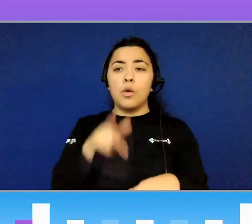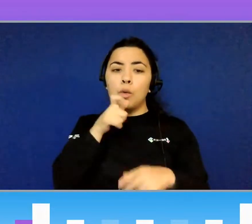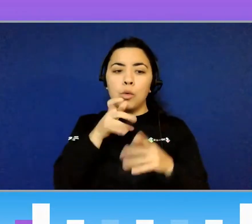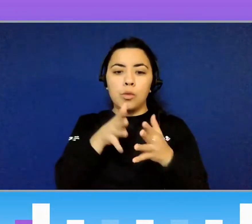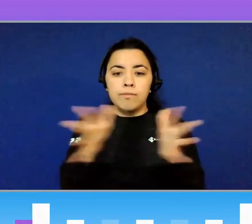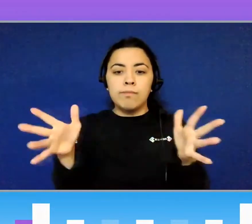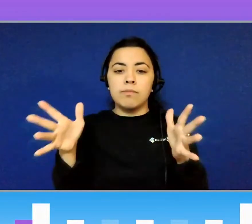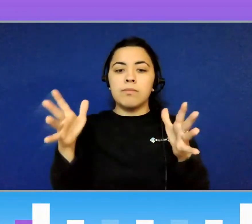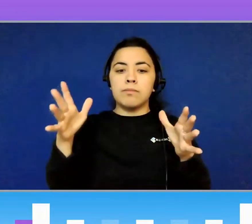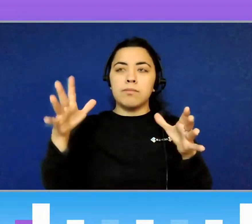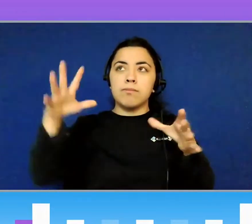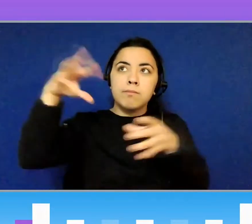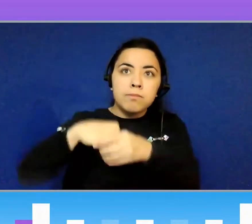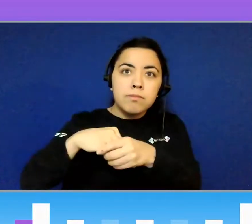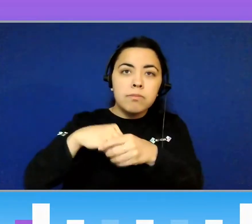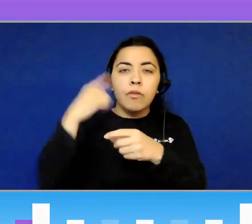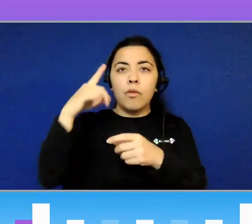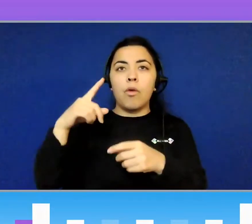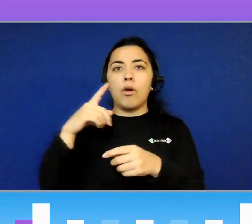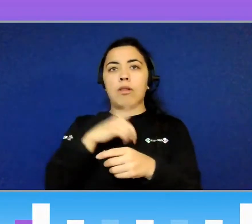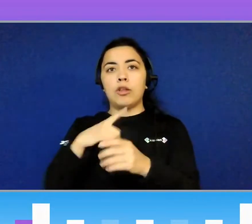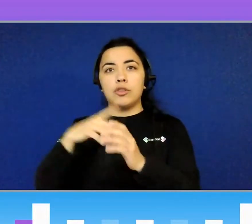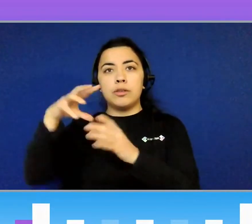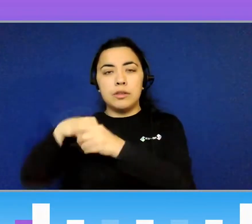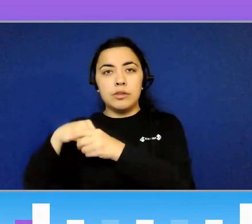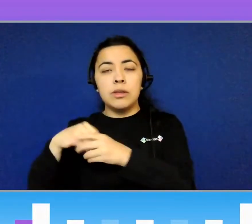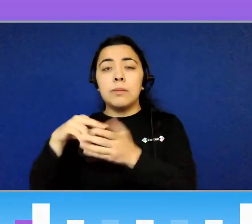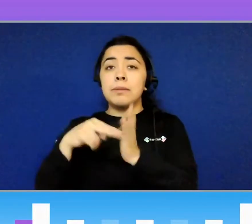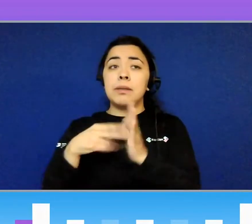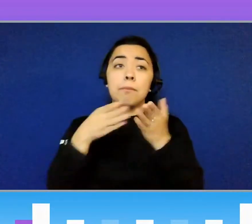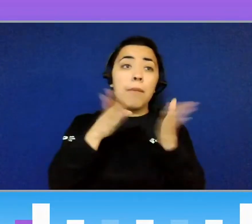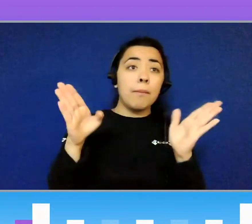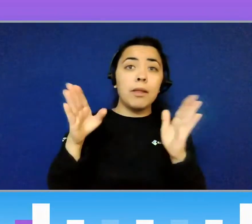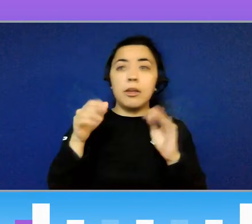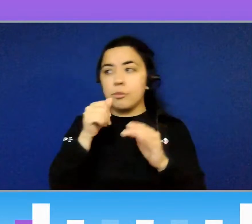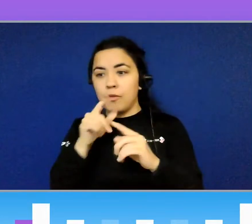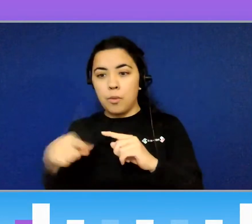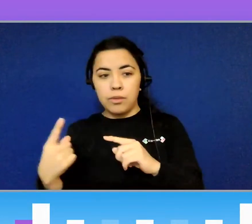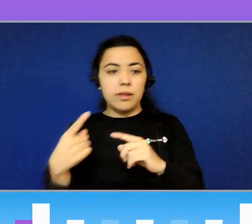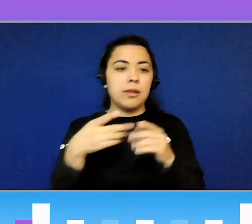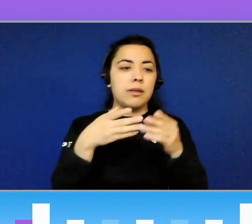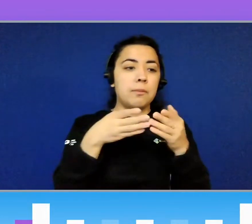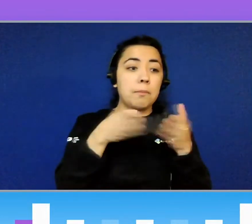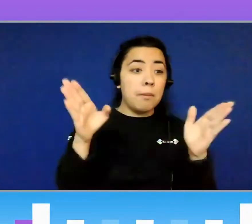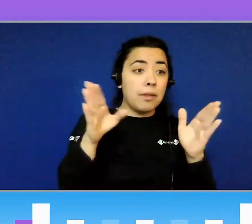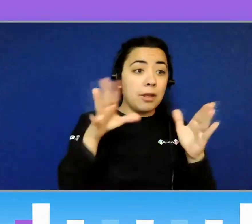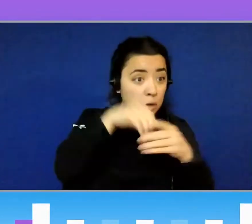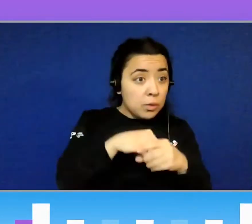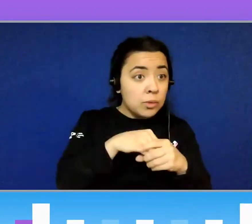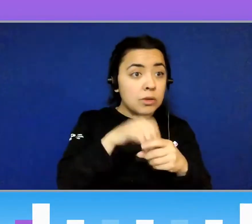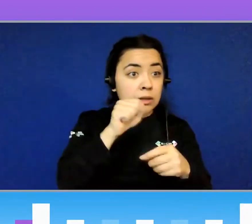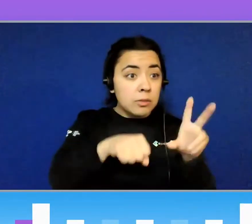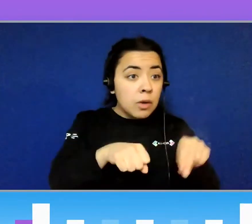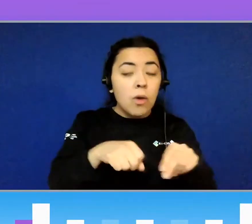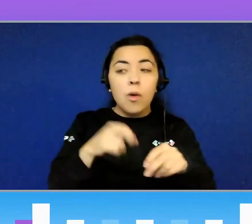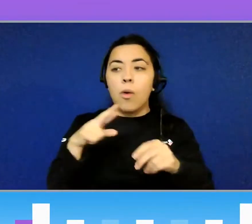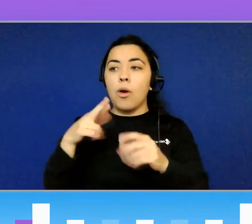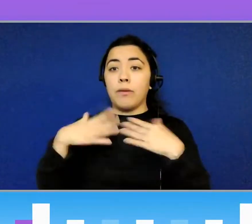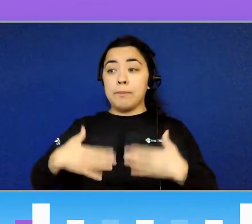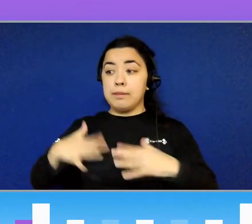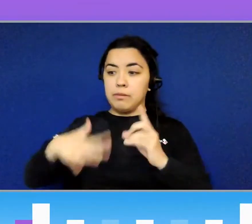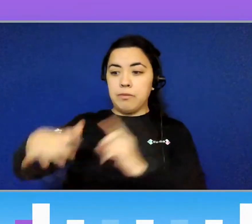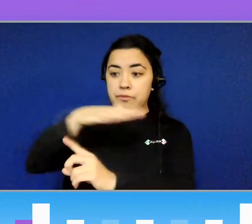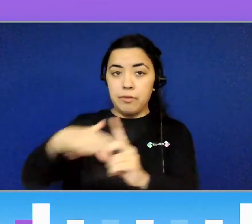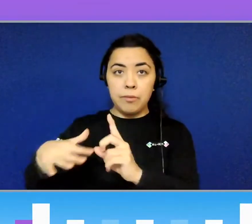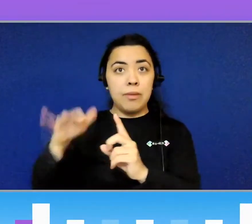legislation, so whether it should cover or not public procurement, whether it should cover or not the built environment. In parallel,